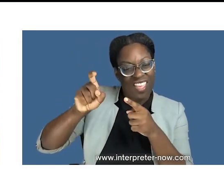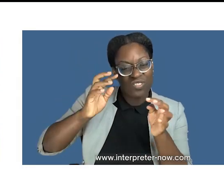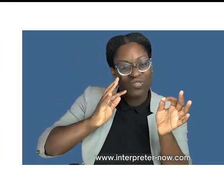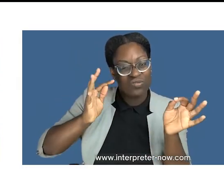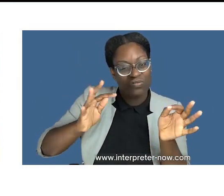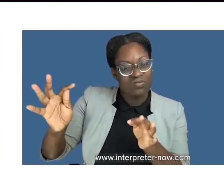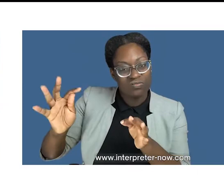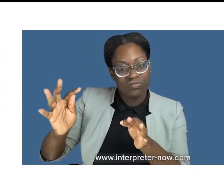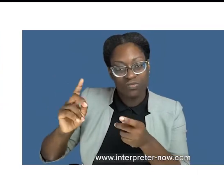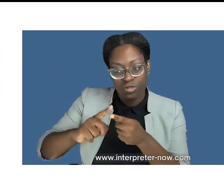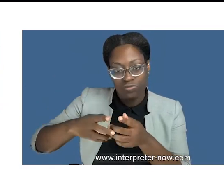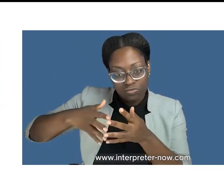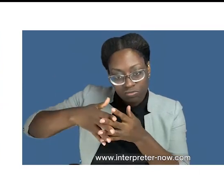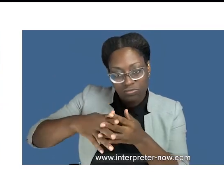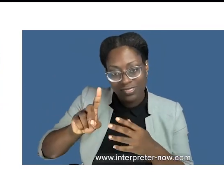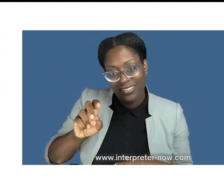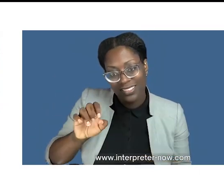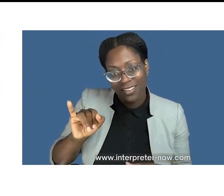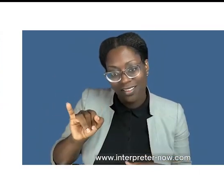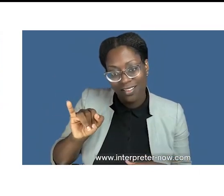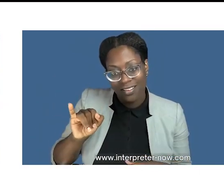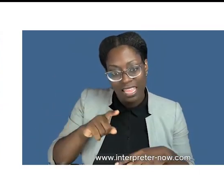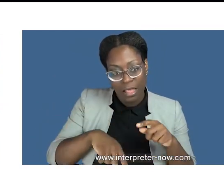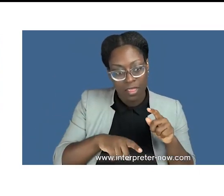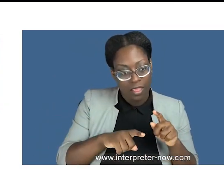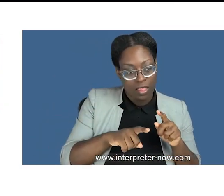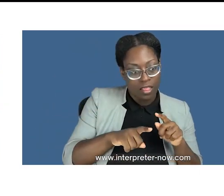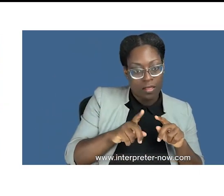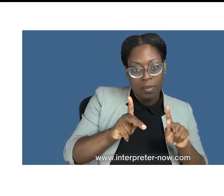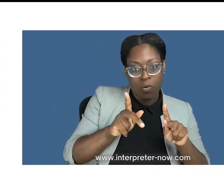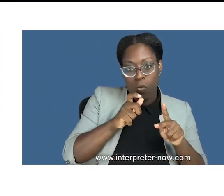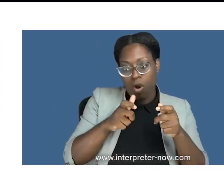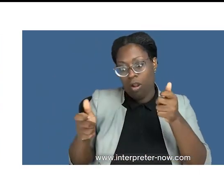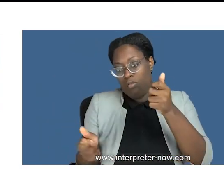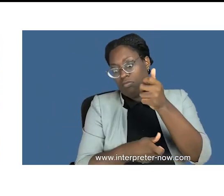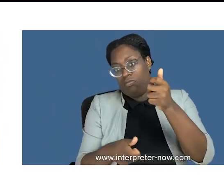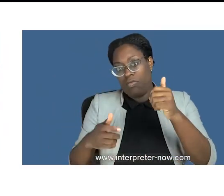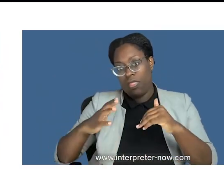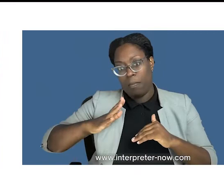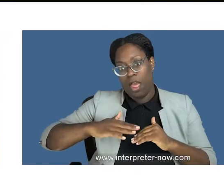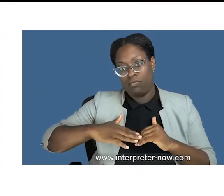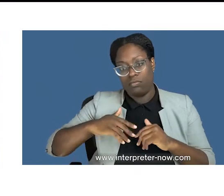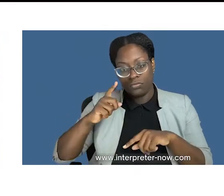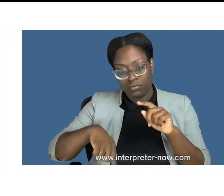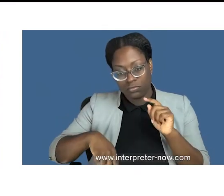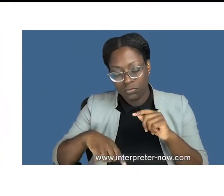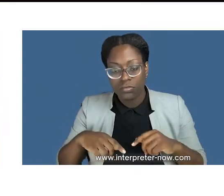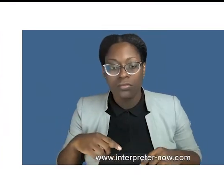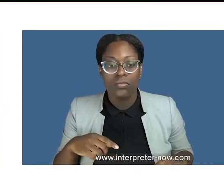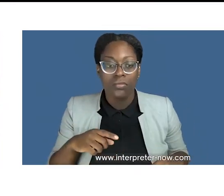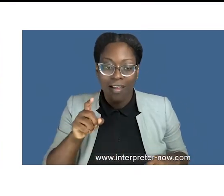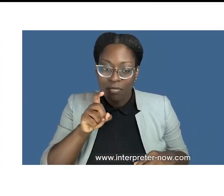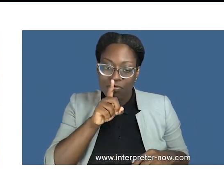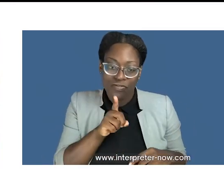one, is making it a priority for the team, and that means not just saying that